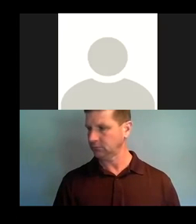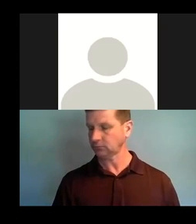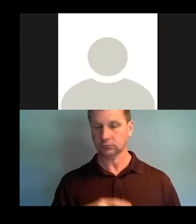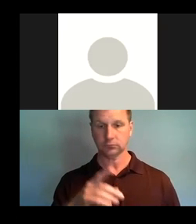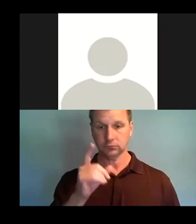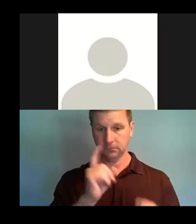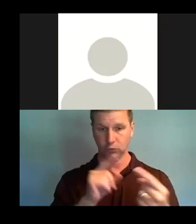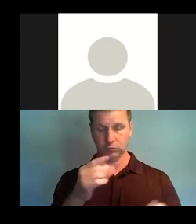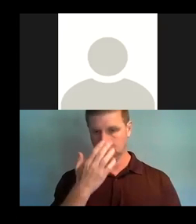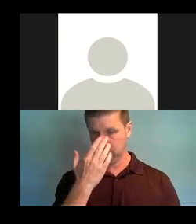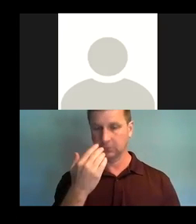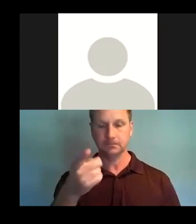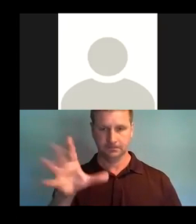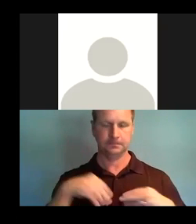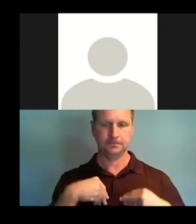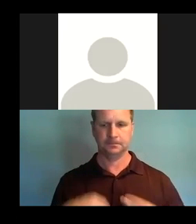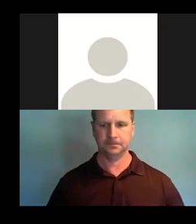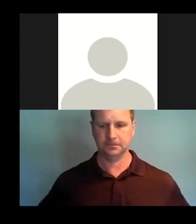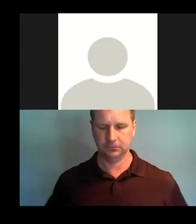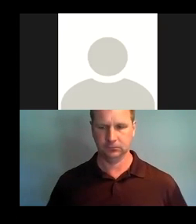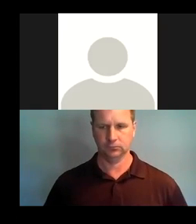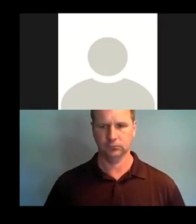opposed? Motion carries. Thank you.